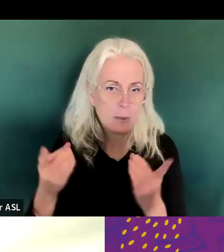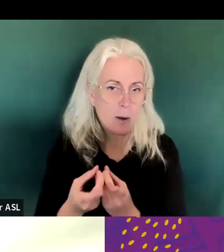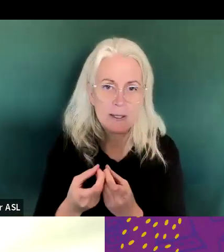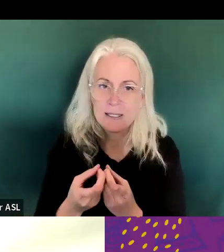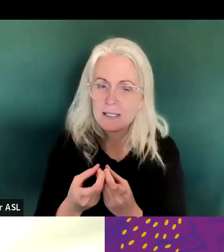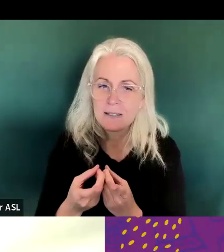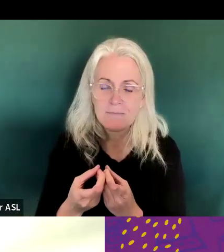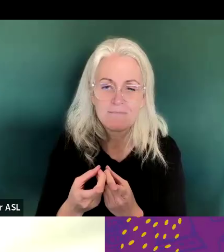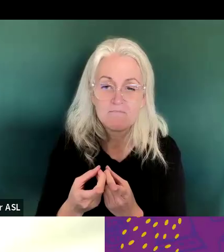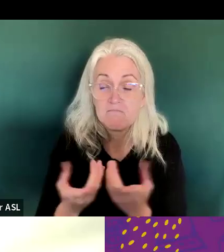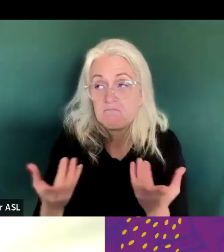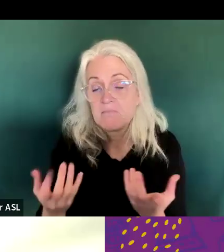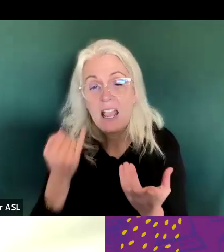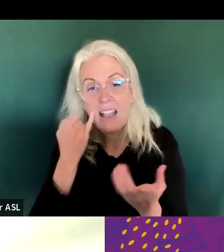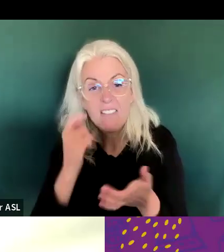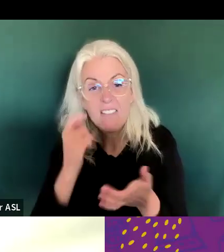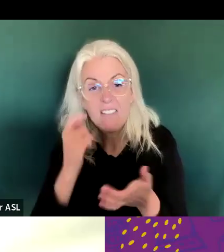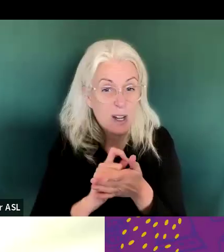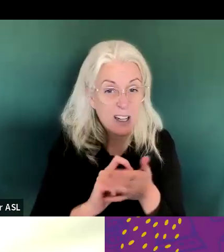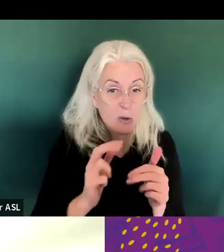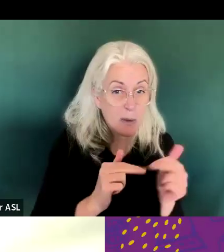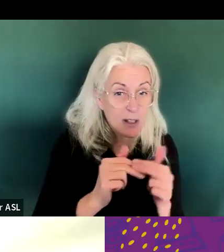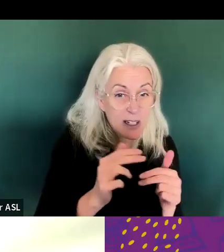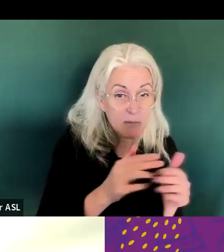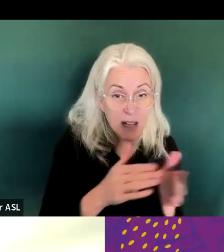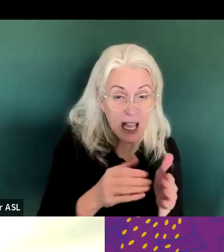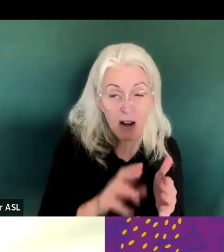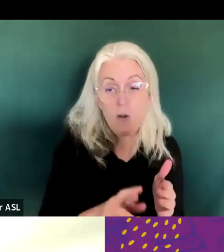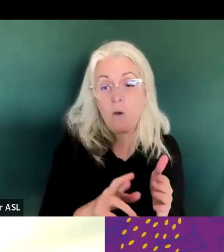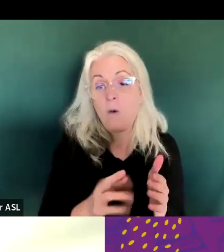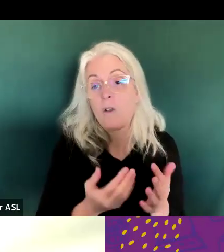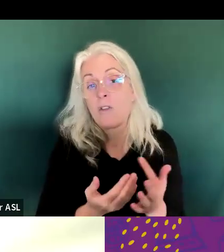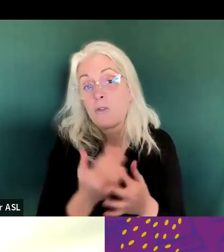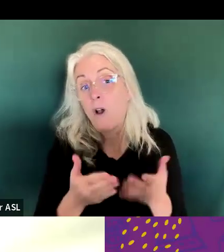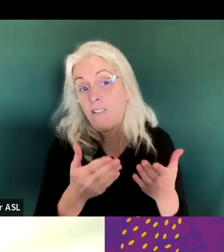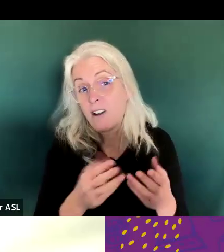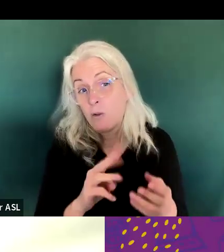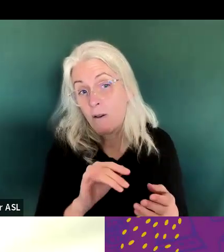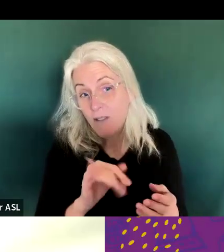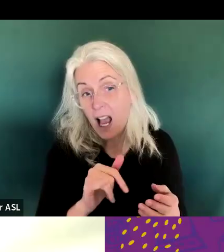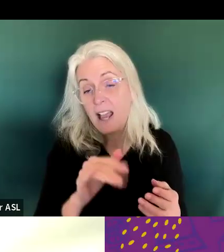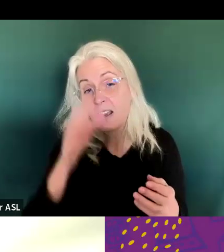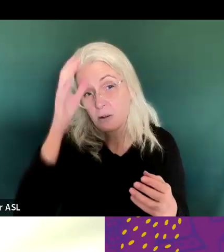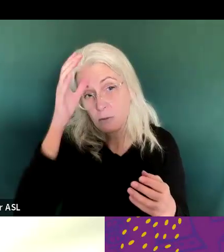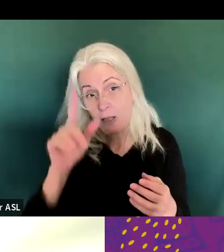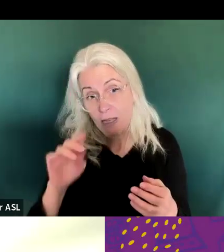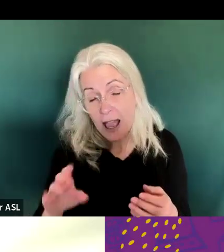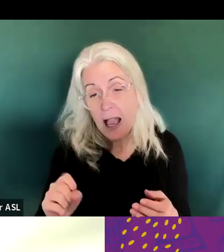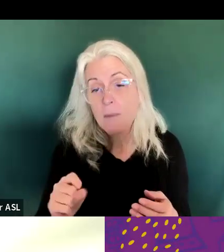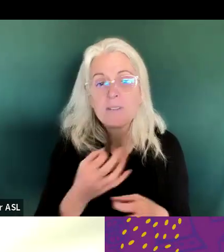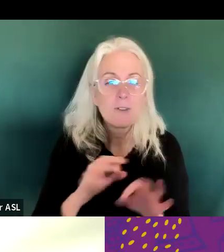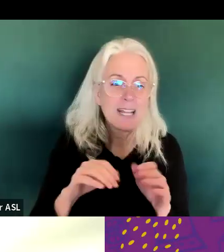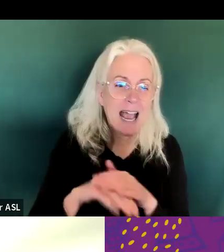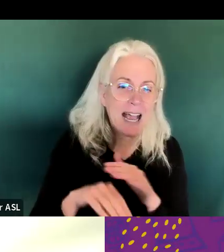Public Library. So whether it's sort of written into our facilities plans through offering Wi-Fi, computer labs, free